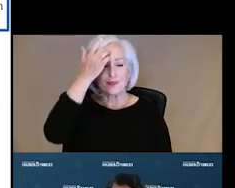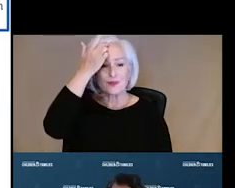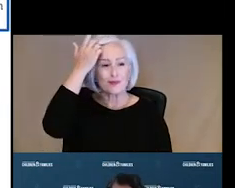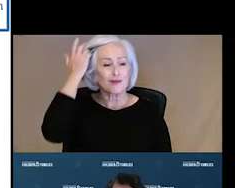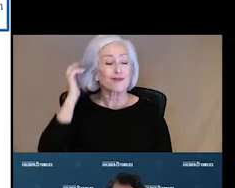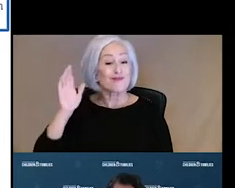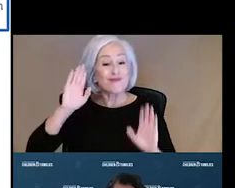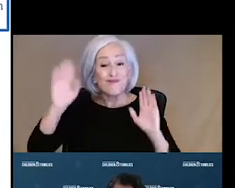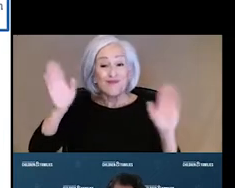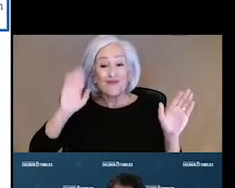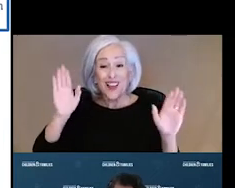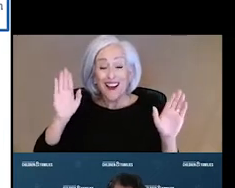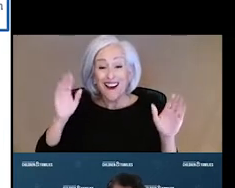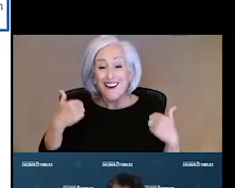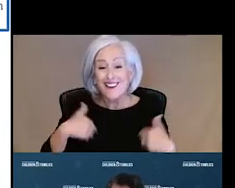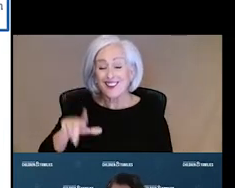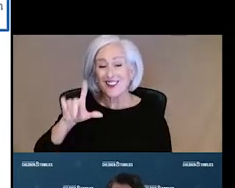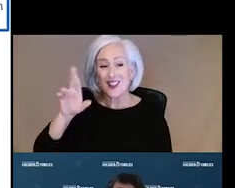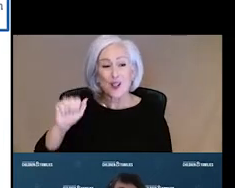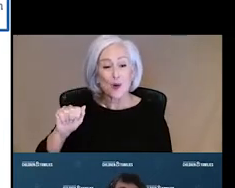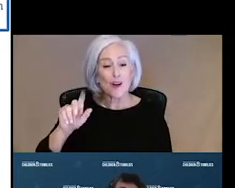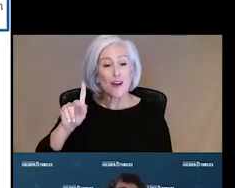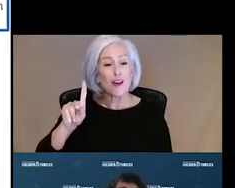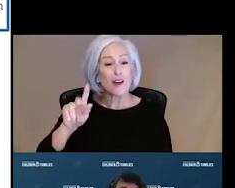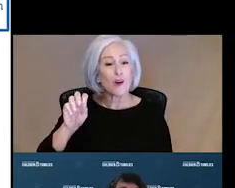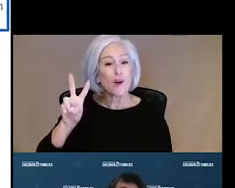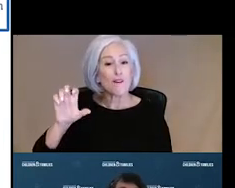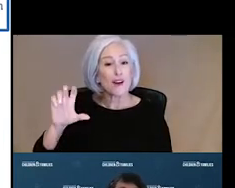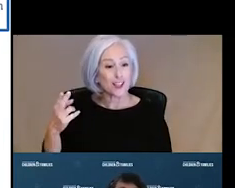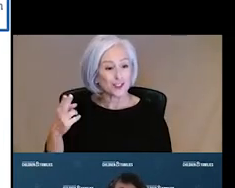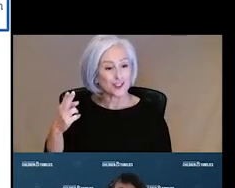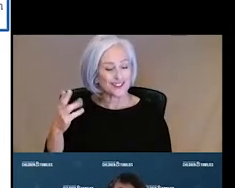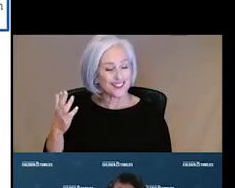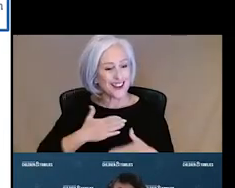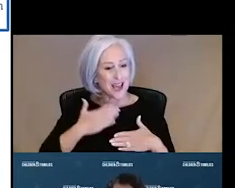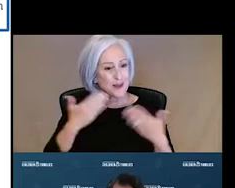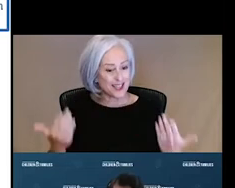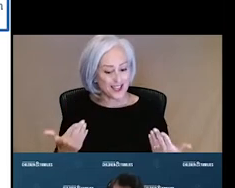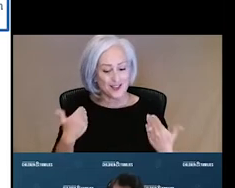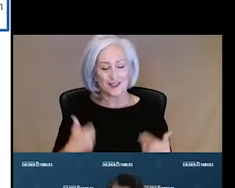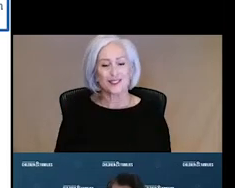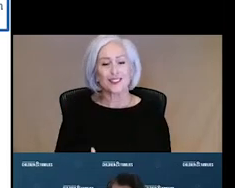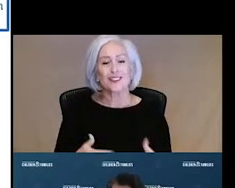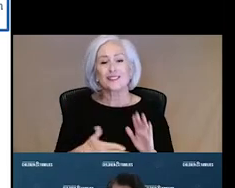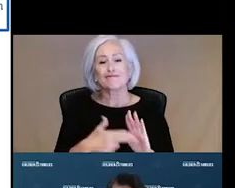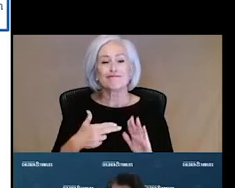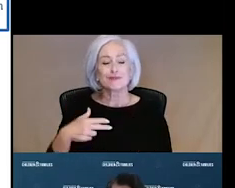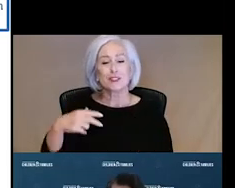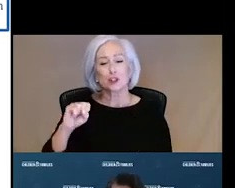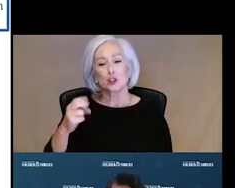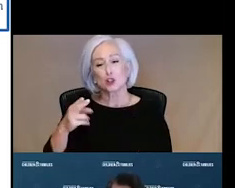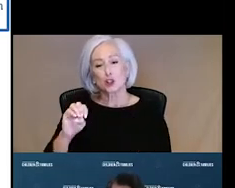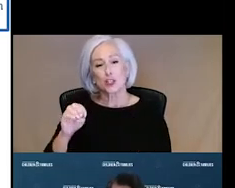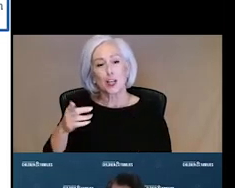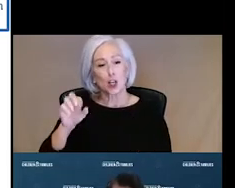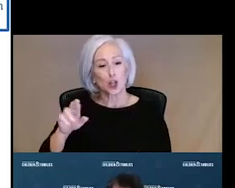Hello, everyone. My name is Laura Kovach, and it's great to be with you today. My pronouns are she and her, and I'm joining you from Fairfax, Virginia on